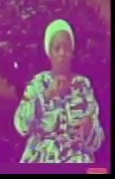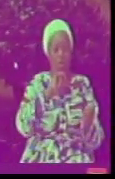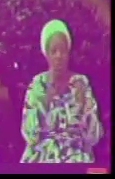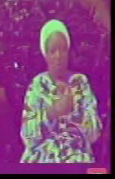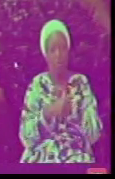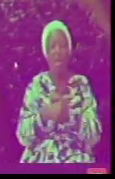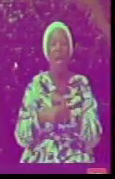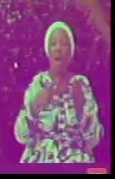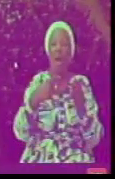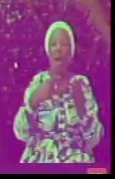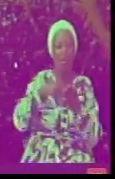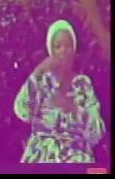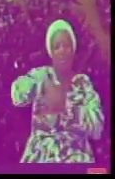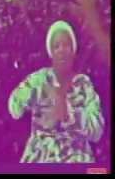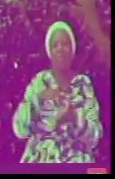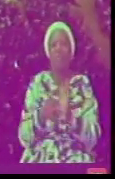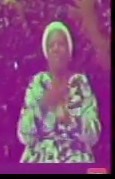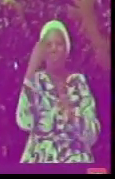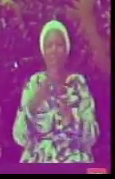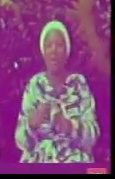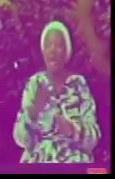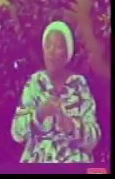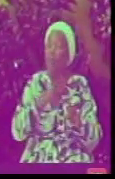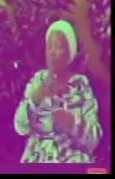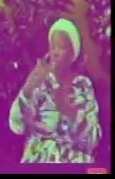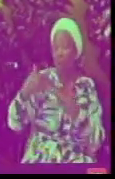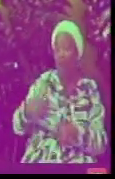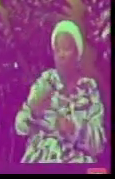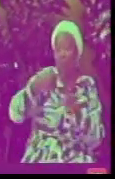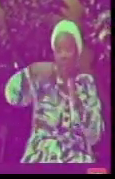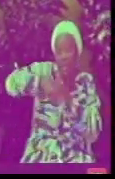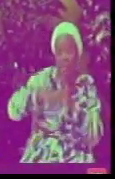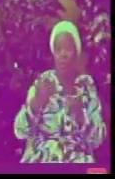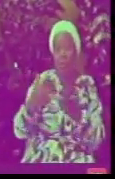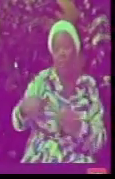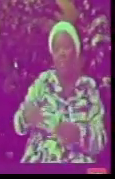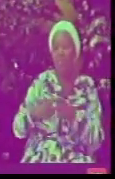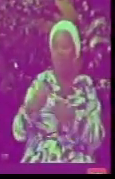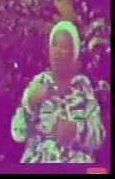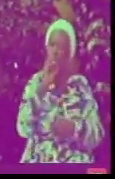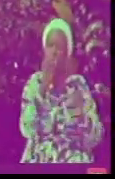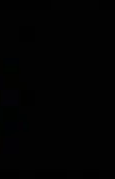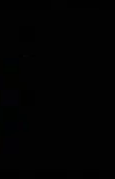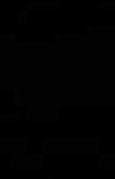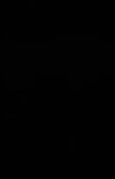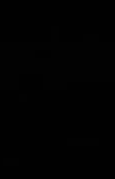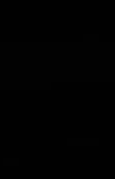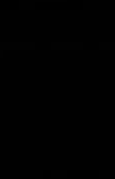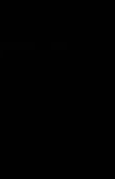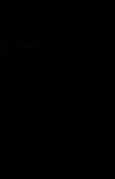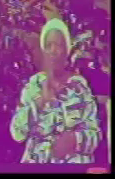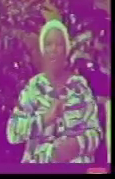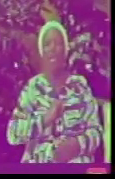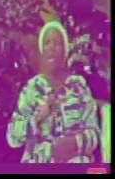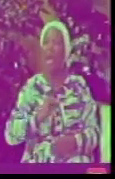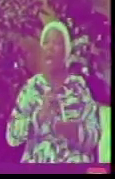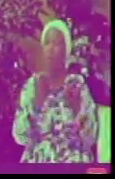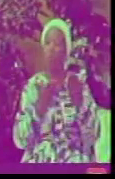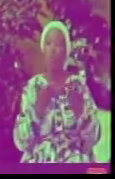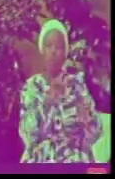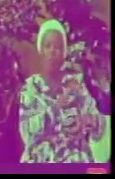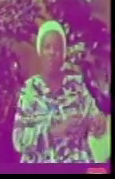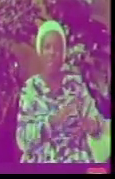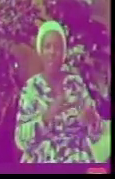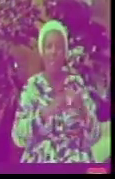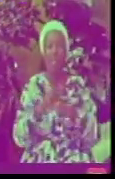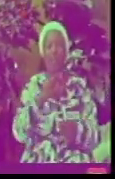your heart, you're saying, oh God, here am I. I want your mercy. Therefore, the people came